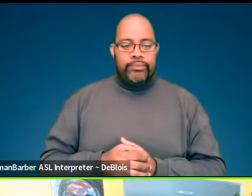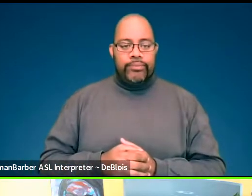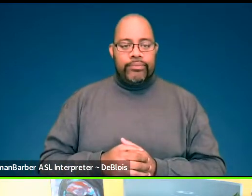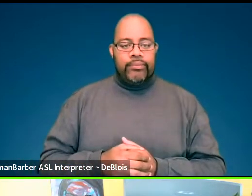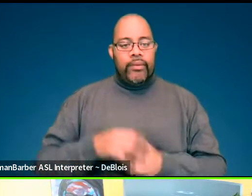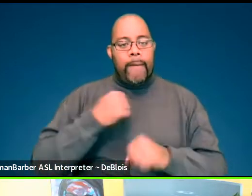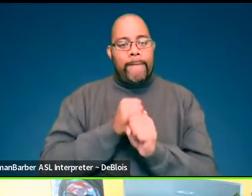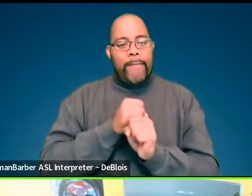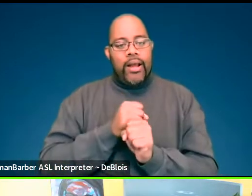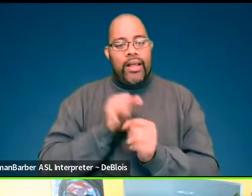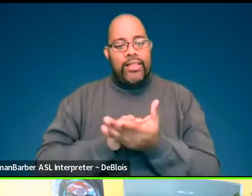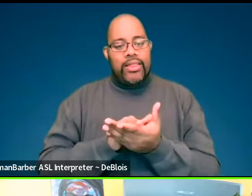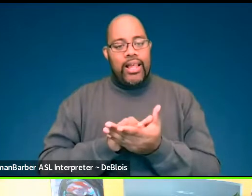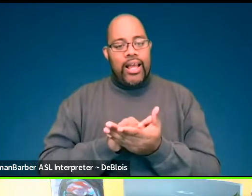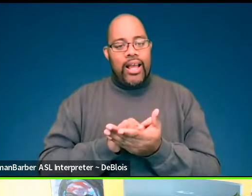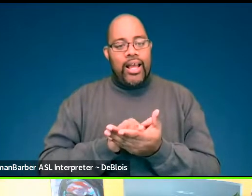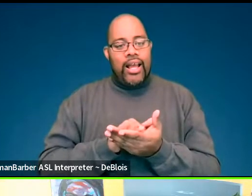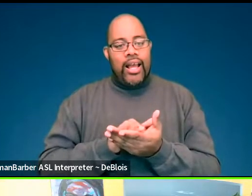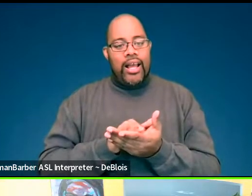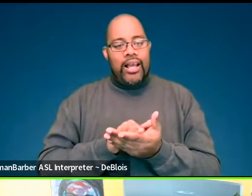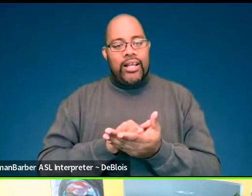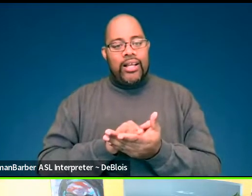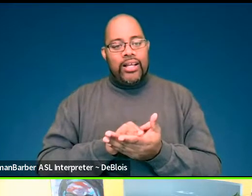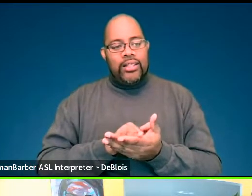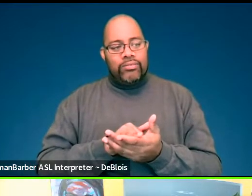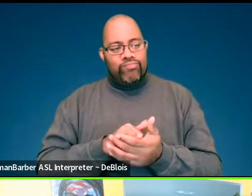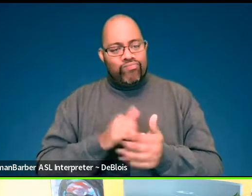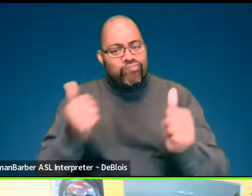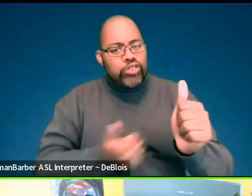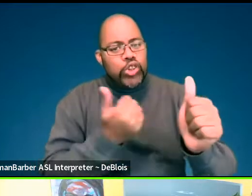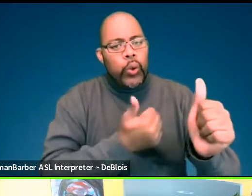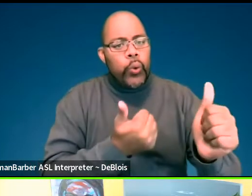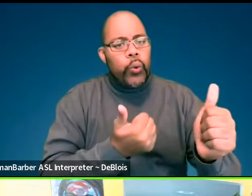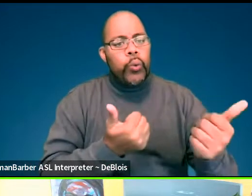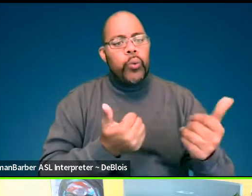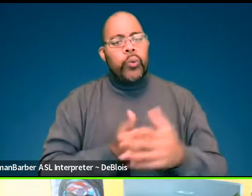make the kind of quest for